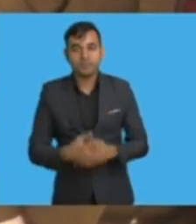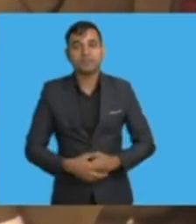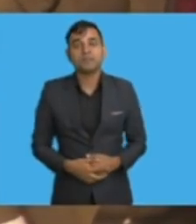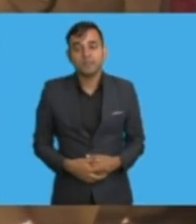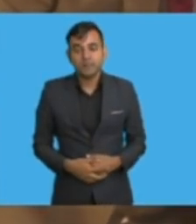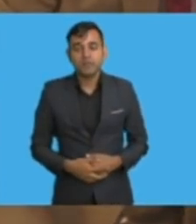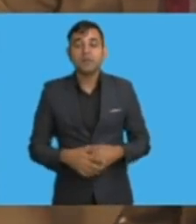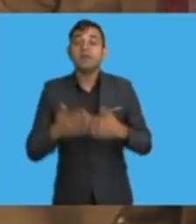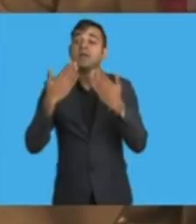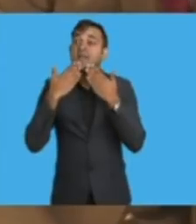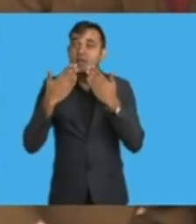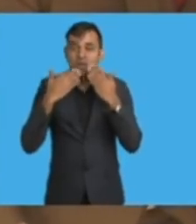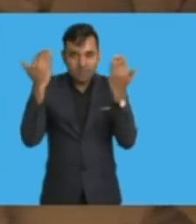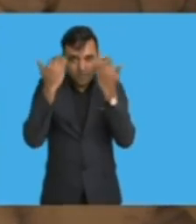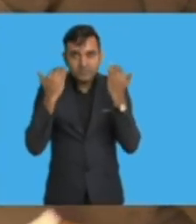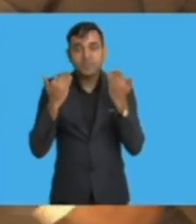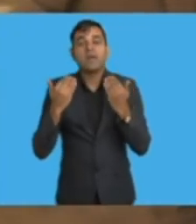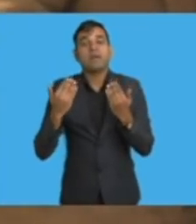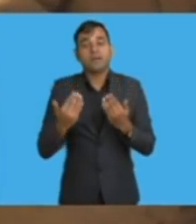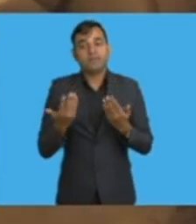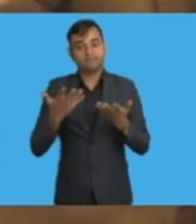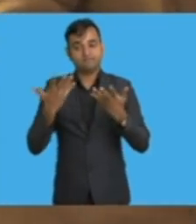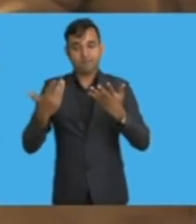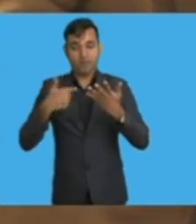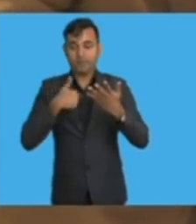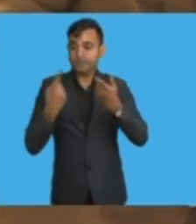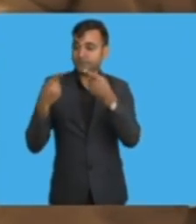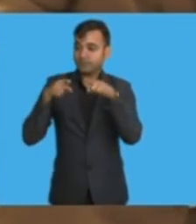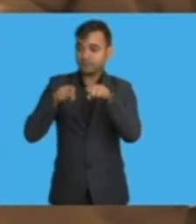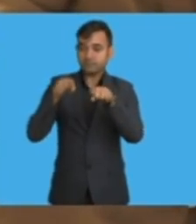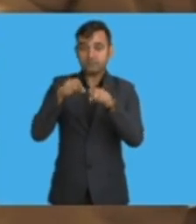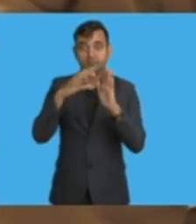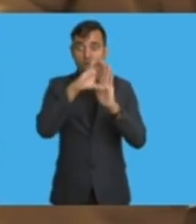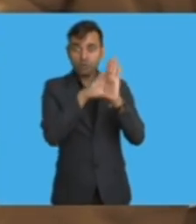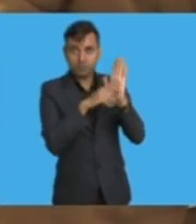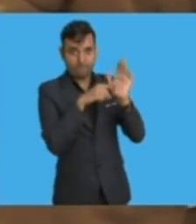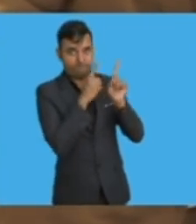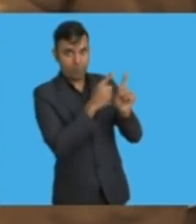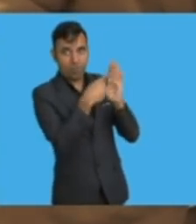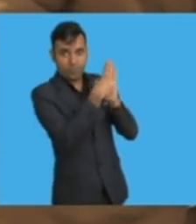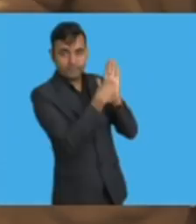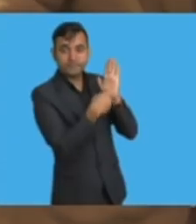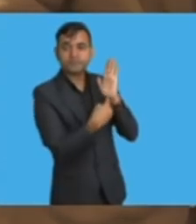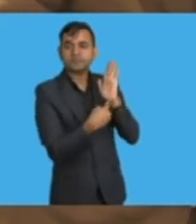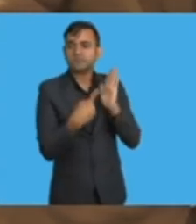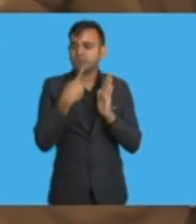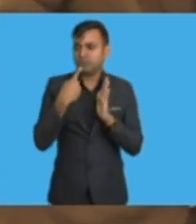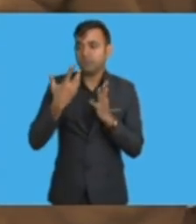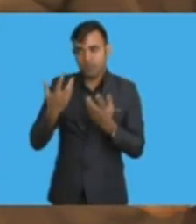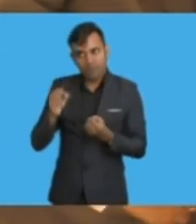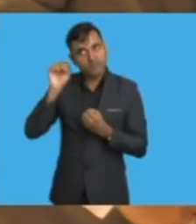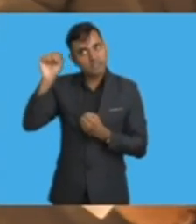Thank you, Madam Speaker. Madam Speaker, in accordance with the Constitution of the Republic of Fiji, I nominate